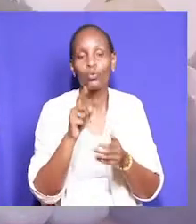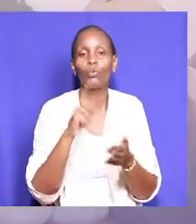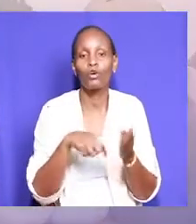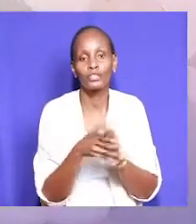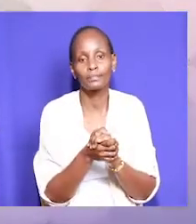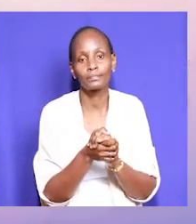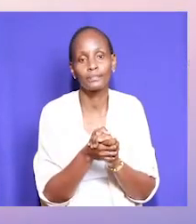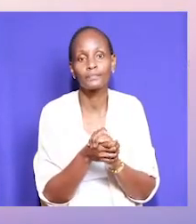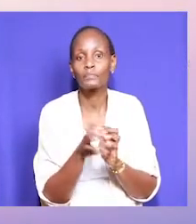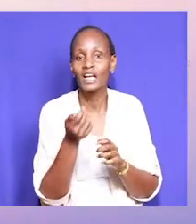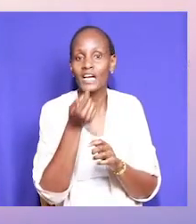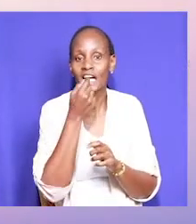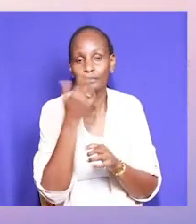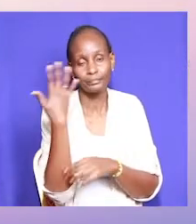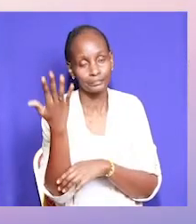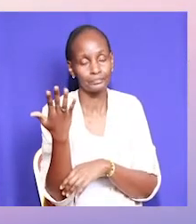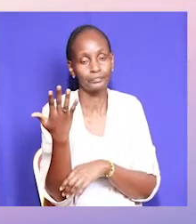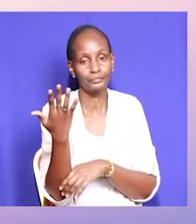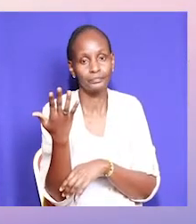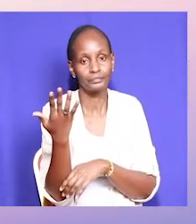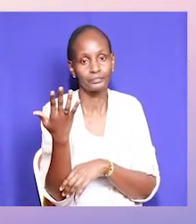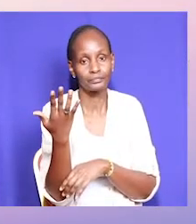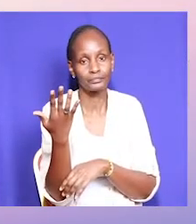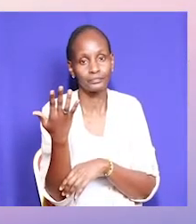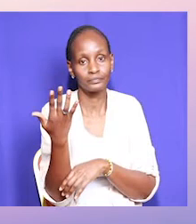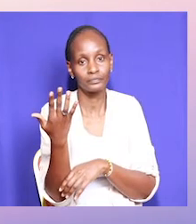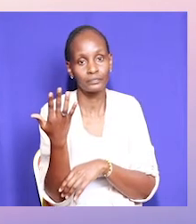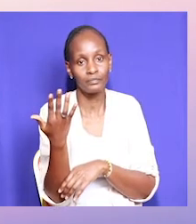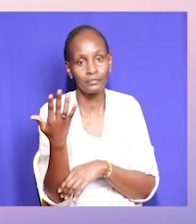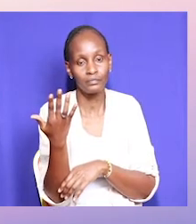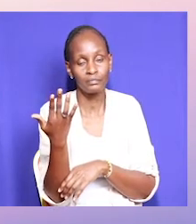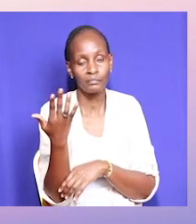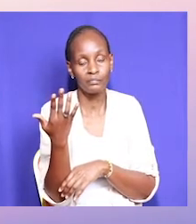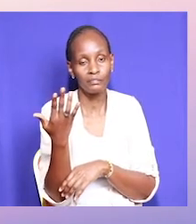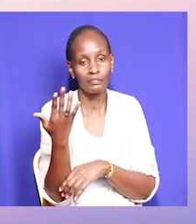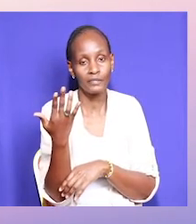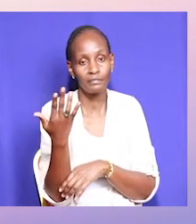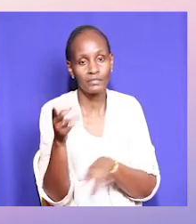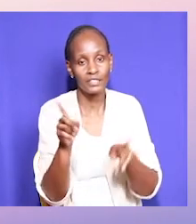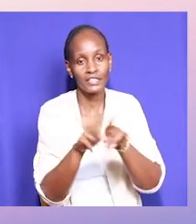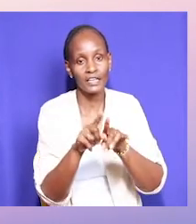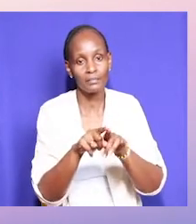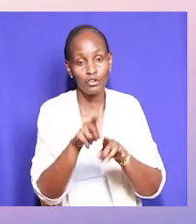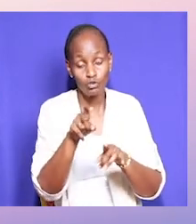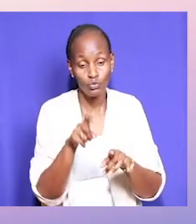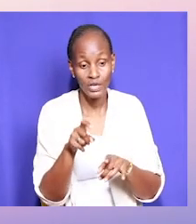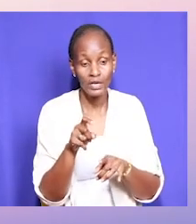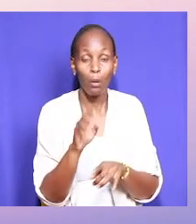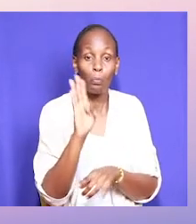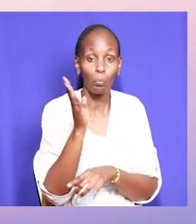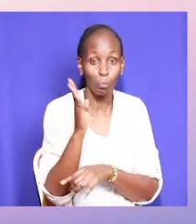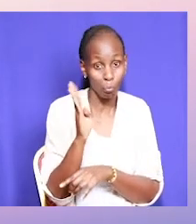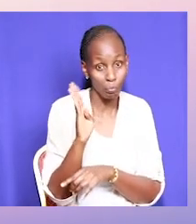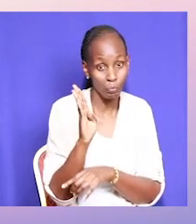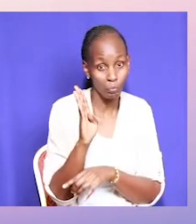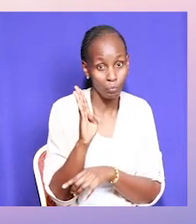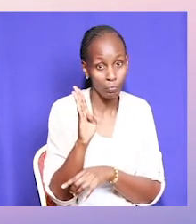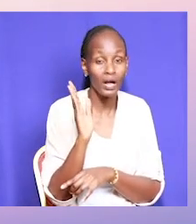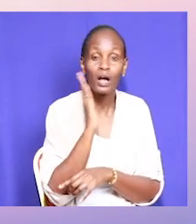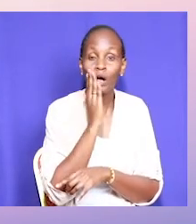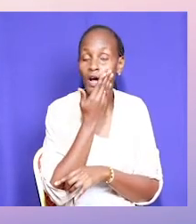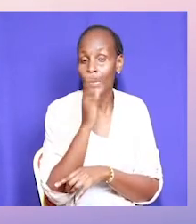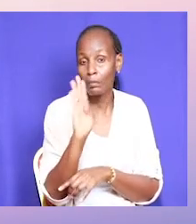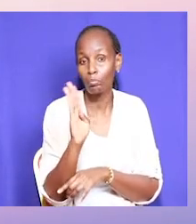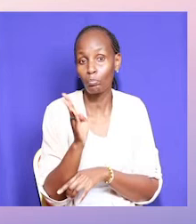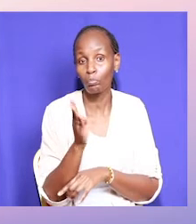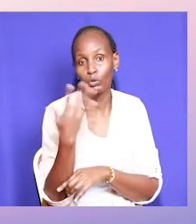a white paper. So get a white paper, a plain white paper. And you also need a blue paper. Or if you don't have a blue